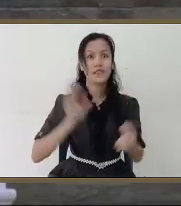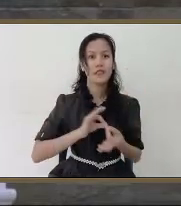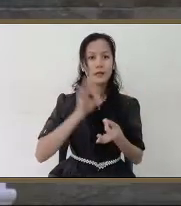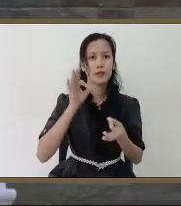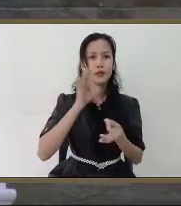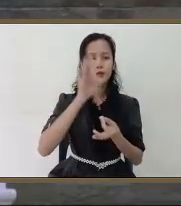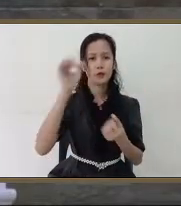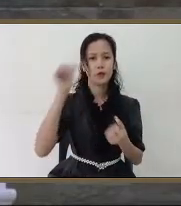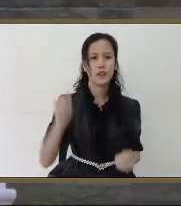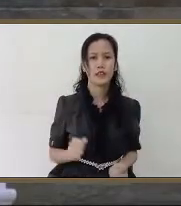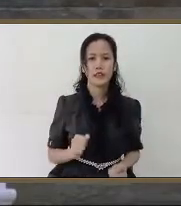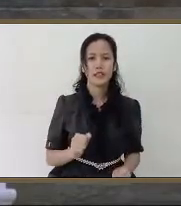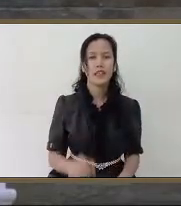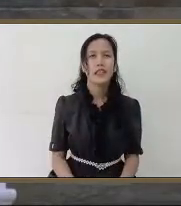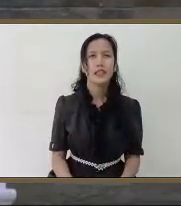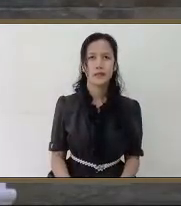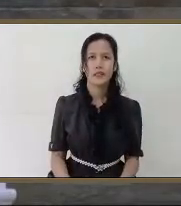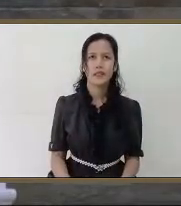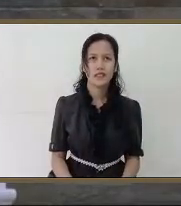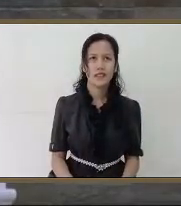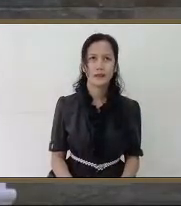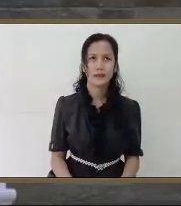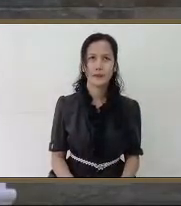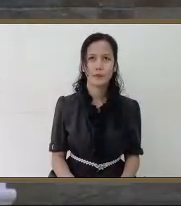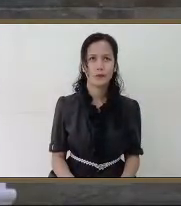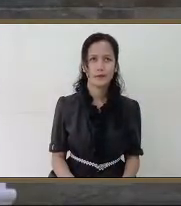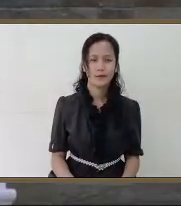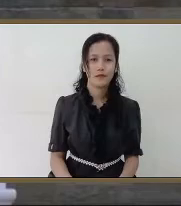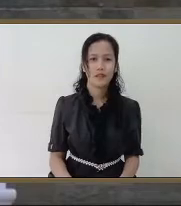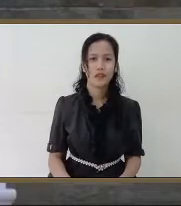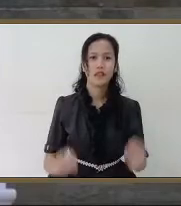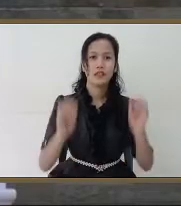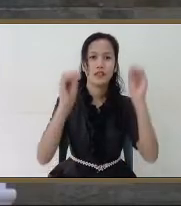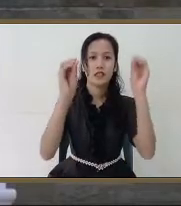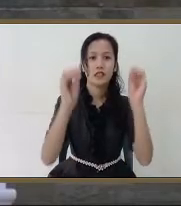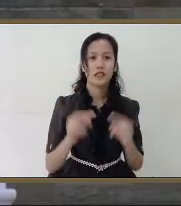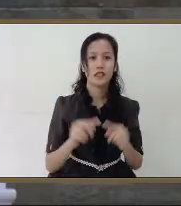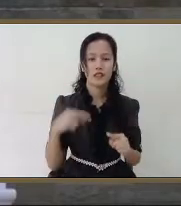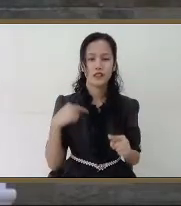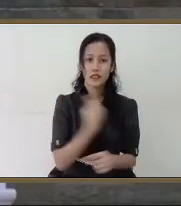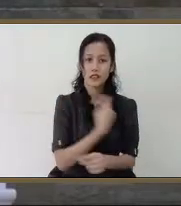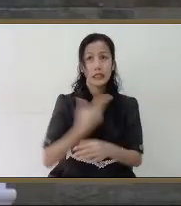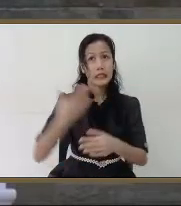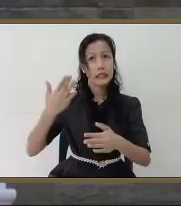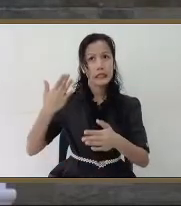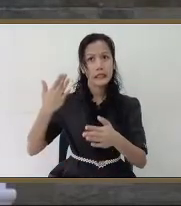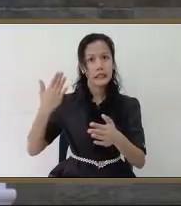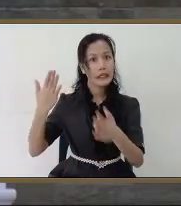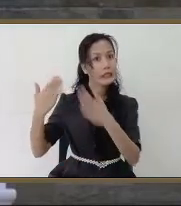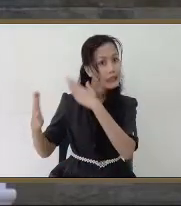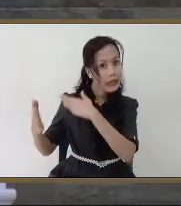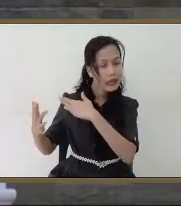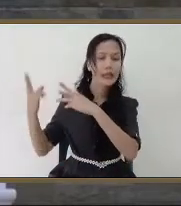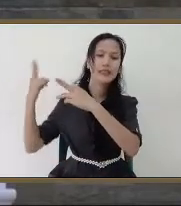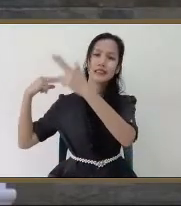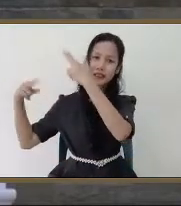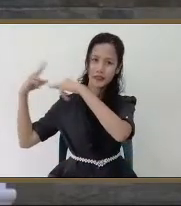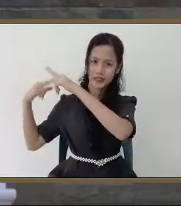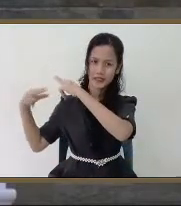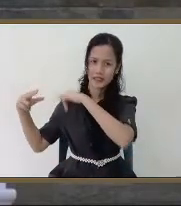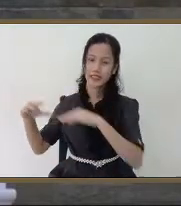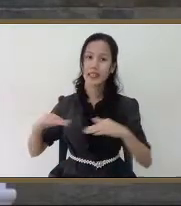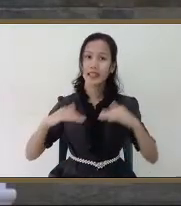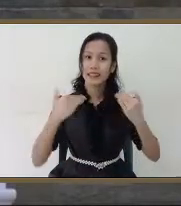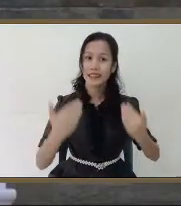ng spiritual reflection. Kumbaga, kanina, yung pinaka-history. Yung outline ng history. Ngayon naman